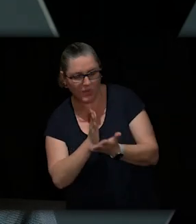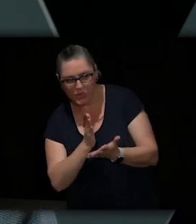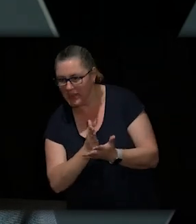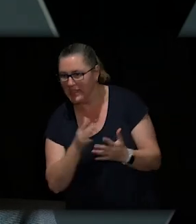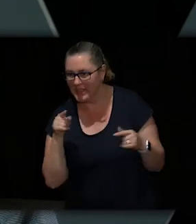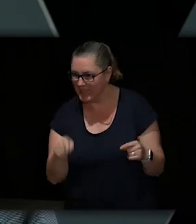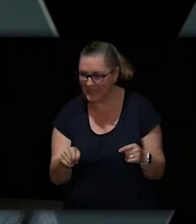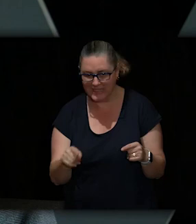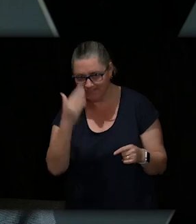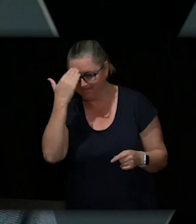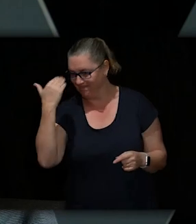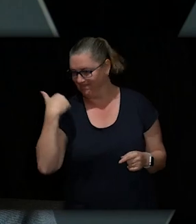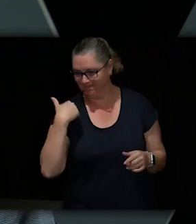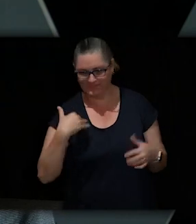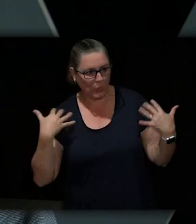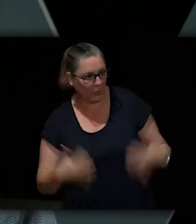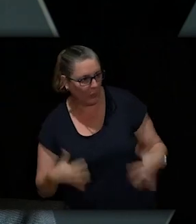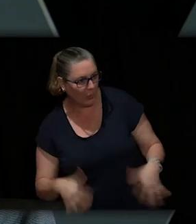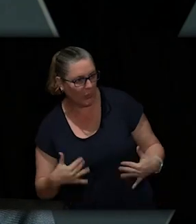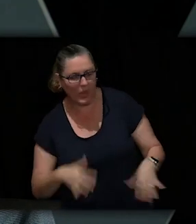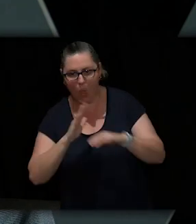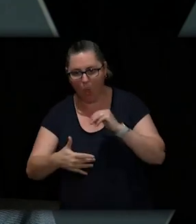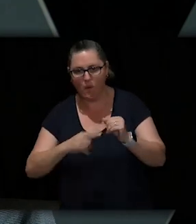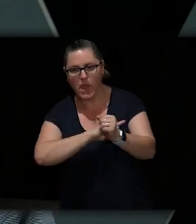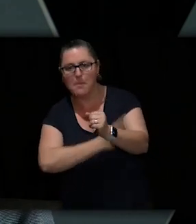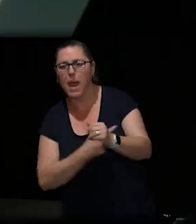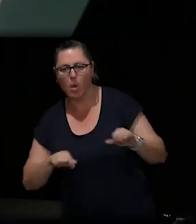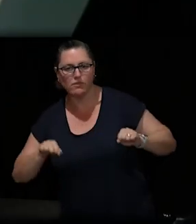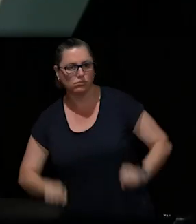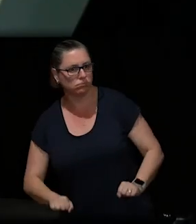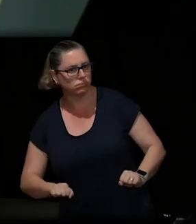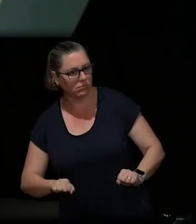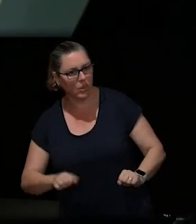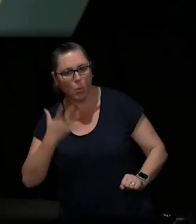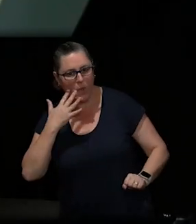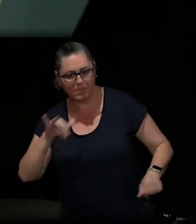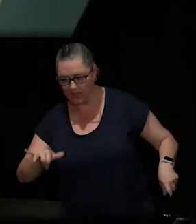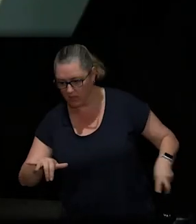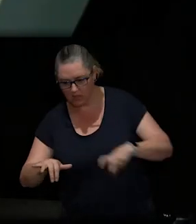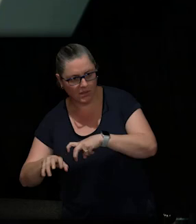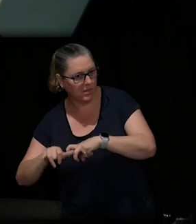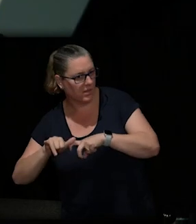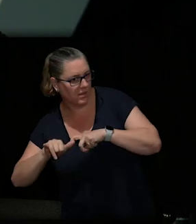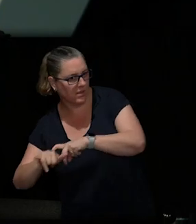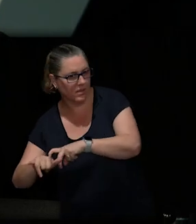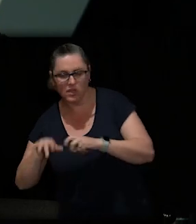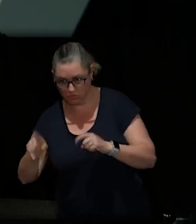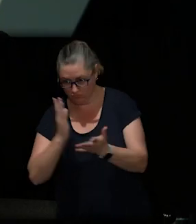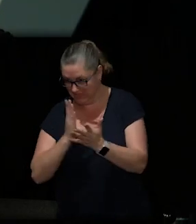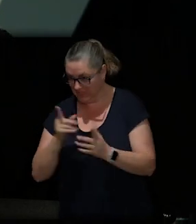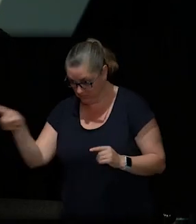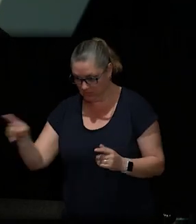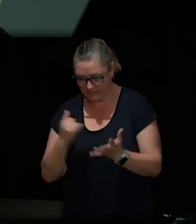reminder of the power of the presidency every time I stepped on board. It really is a symbol of it, isn't it? I mean, when, you know,